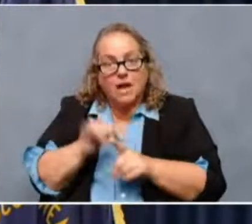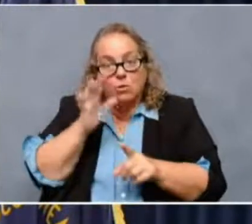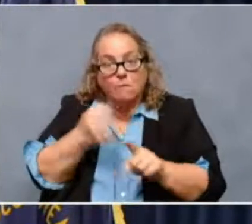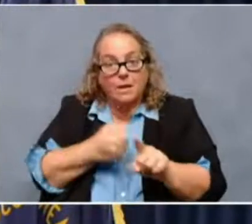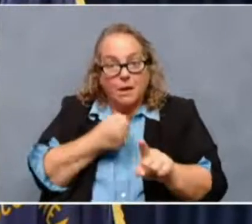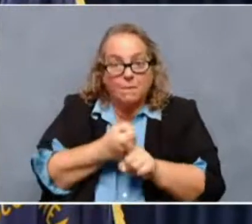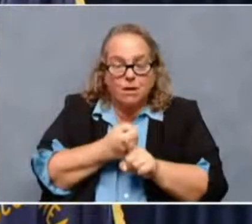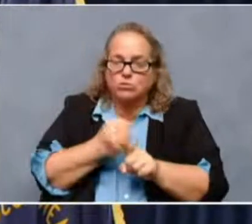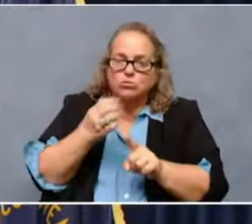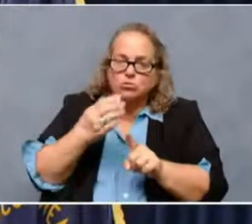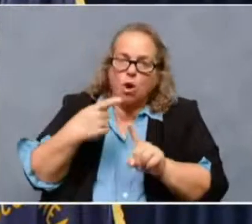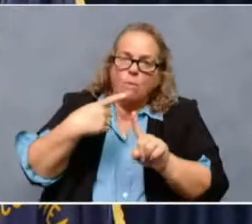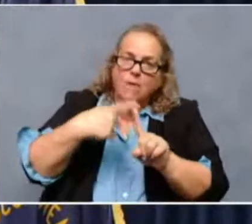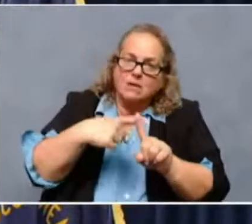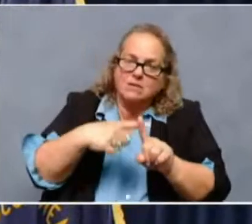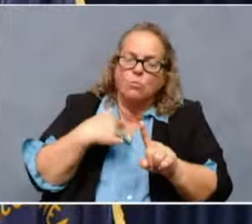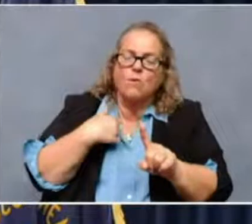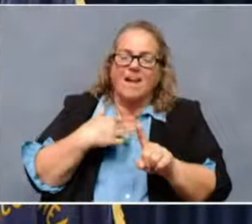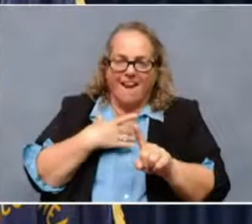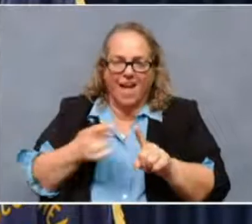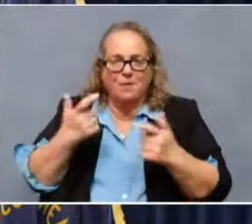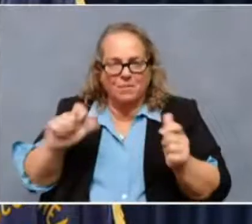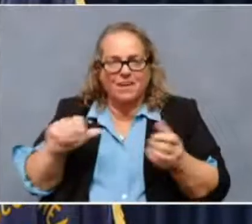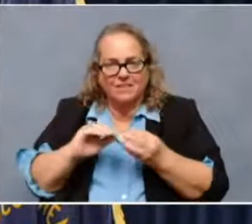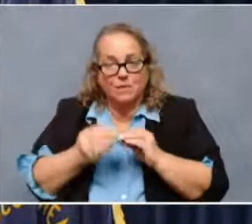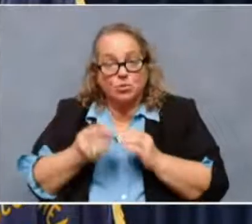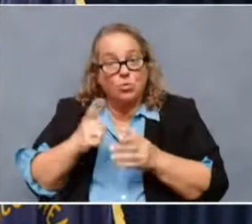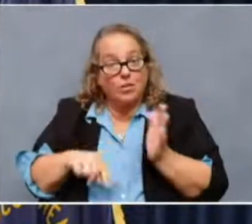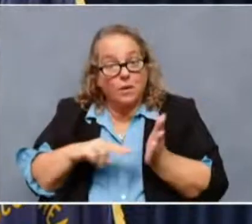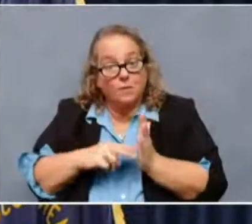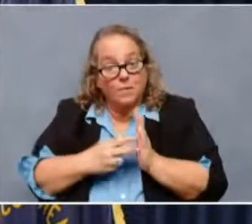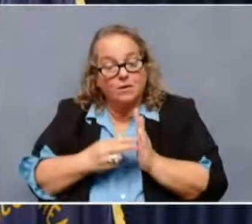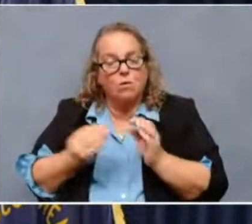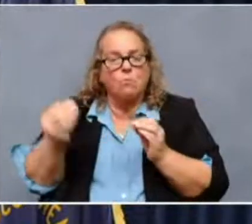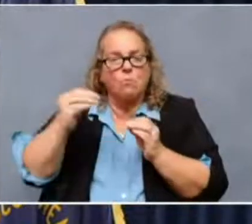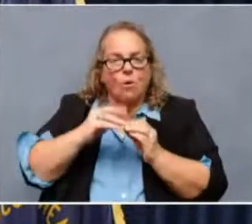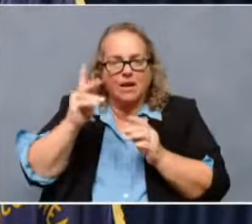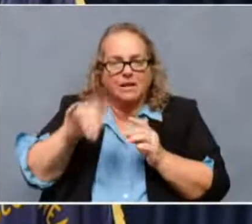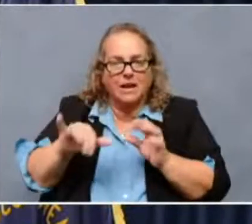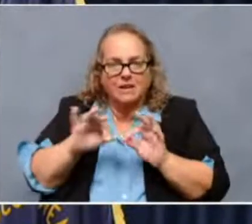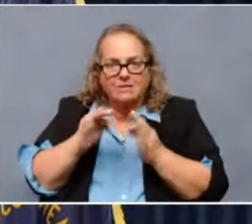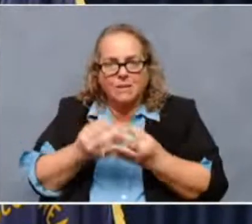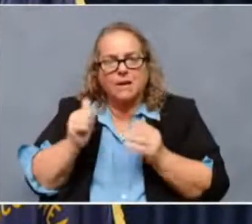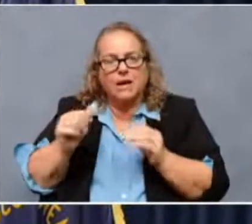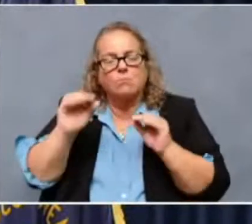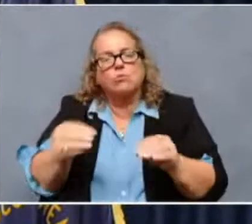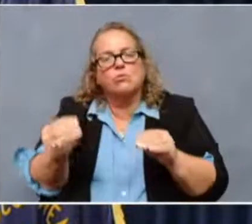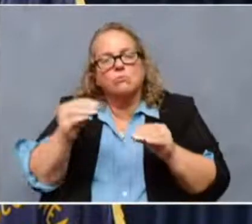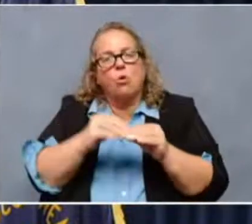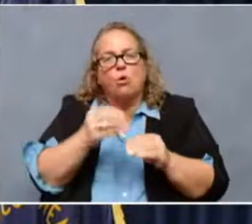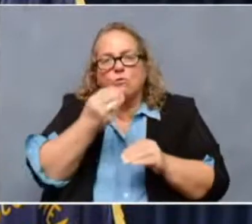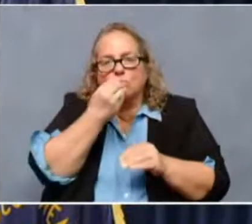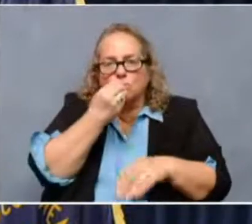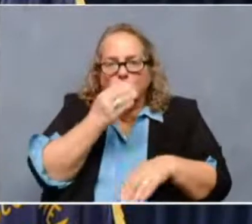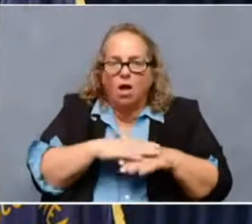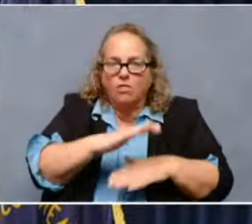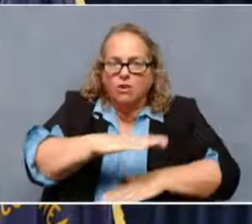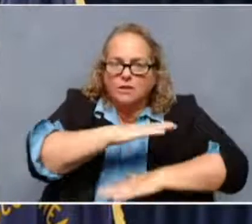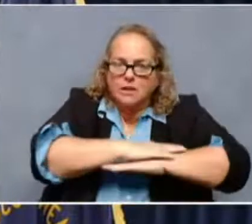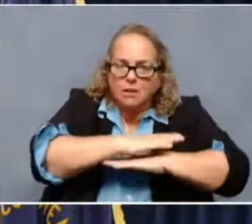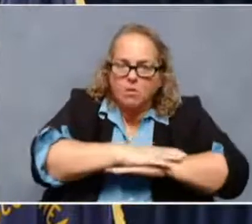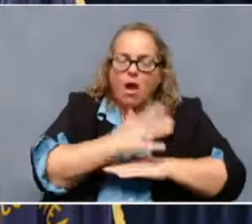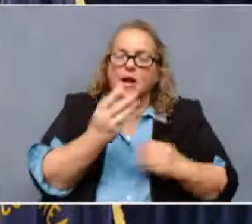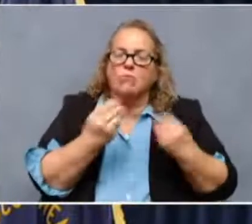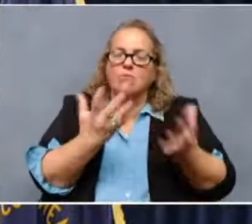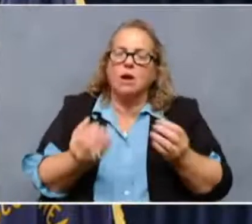positively. We like big numbers, but what they mean is more Kentucky families can put food on the table and provide more opportunities for